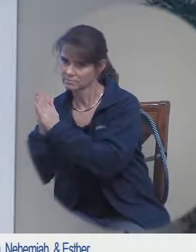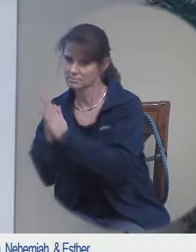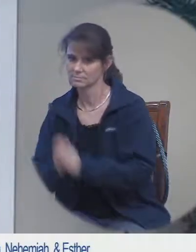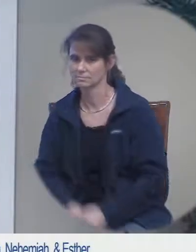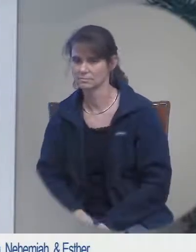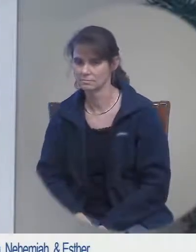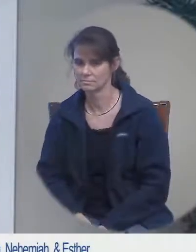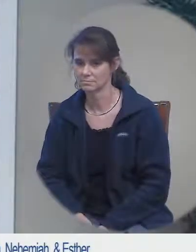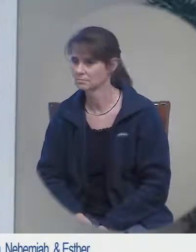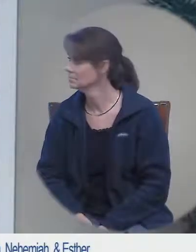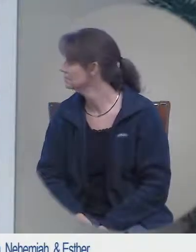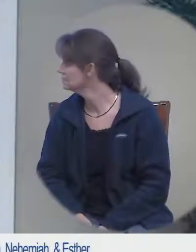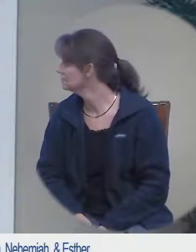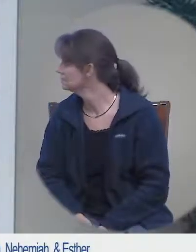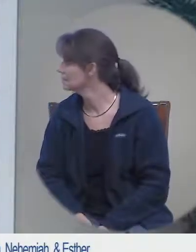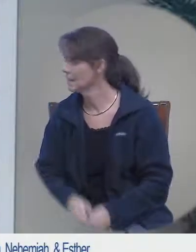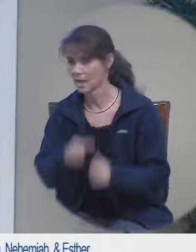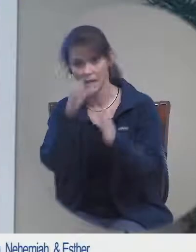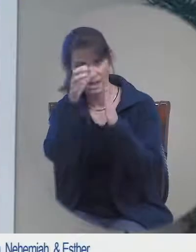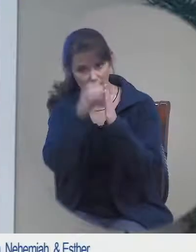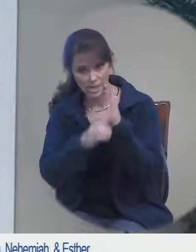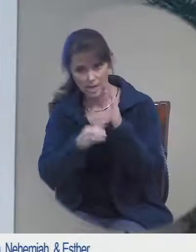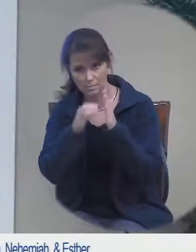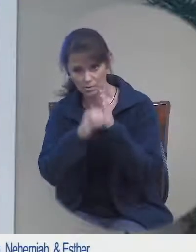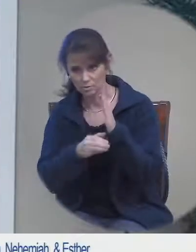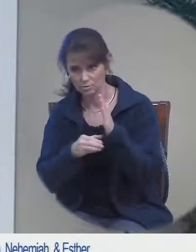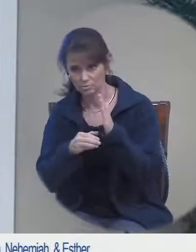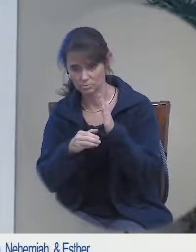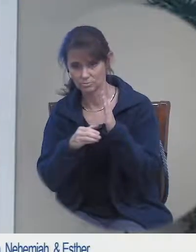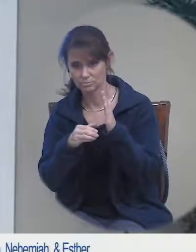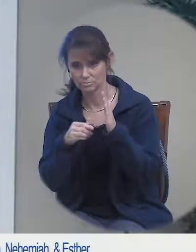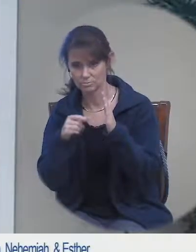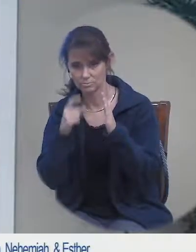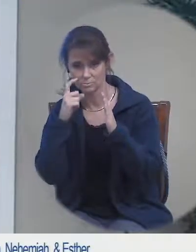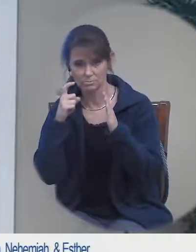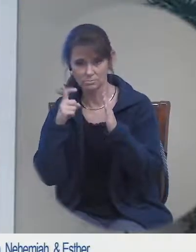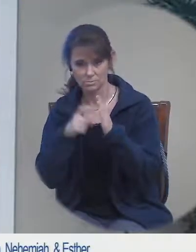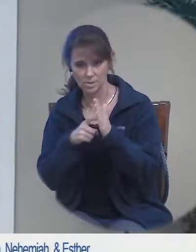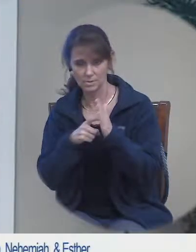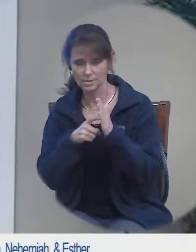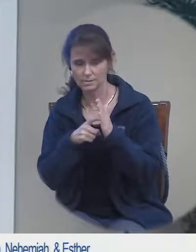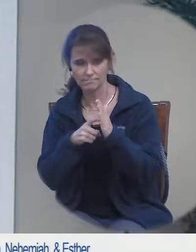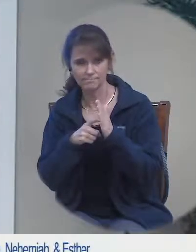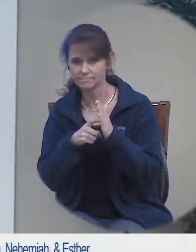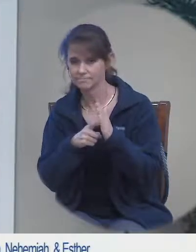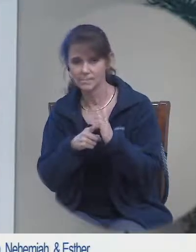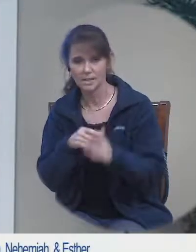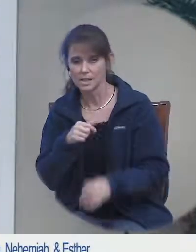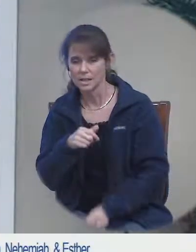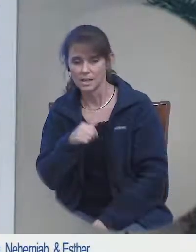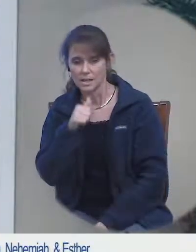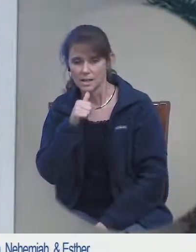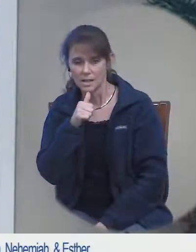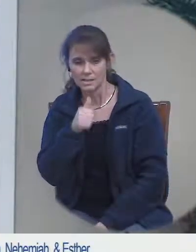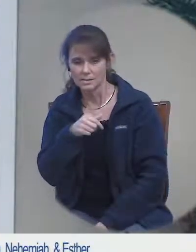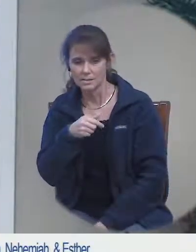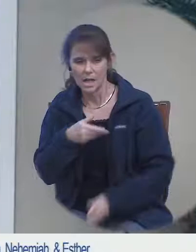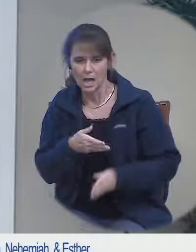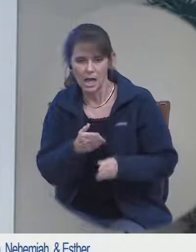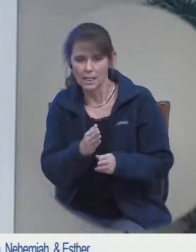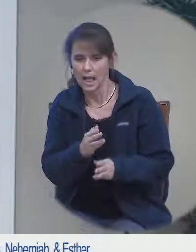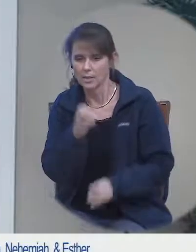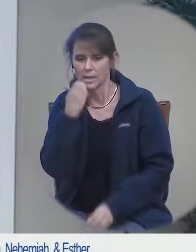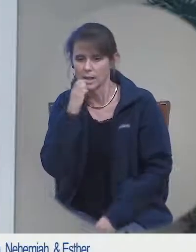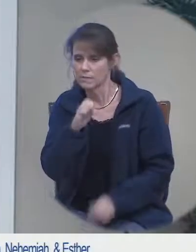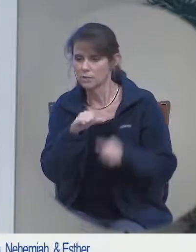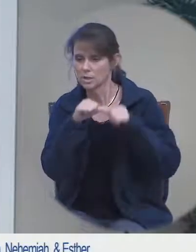some degree is the result of tolerating evil and the need to stand up to evil. I mean,